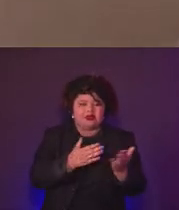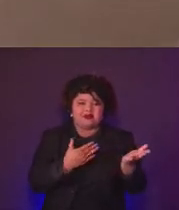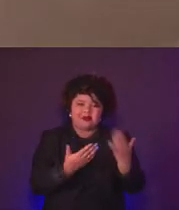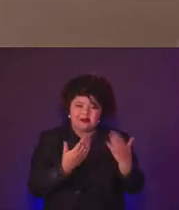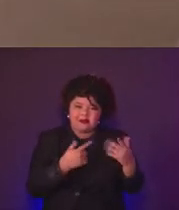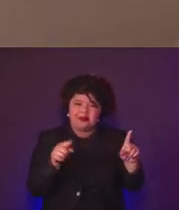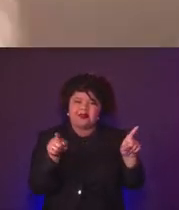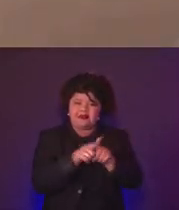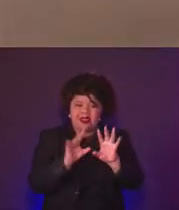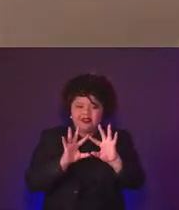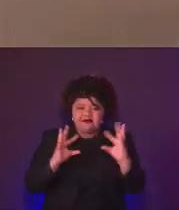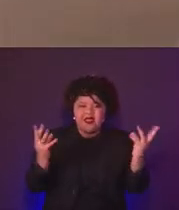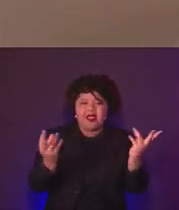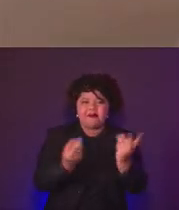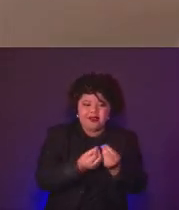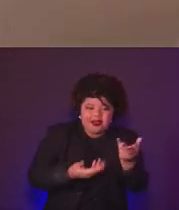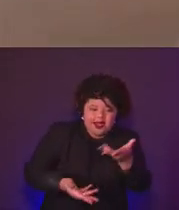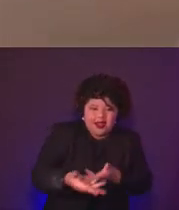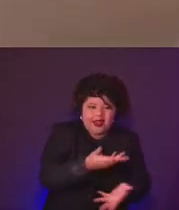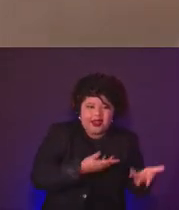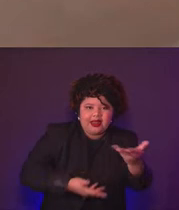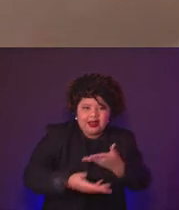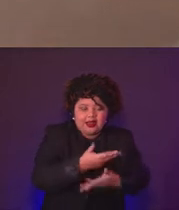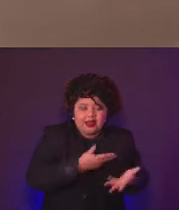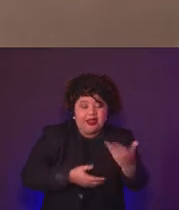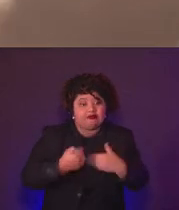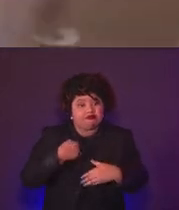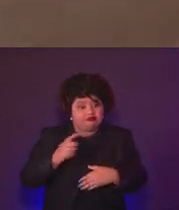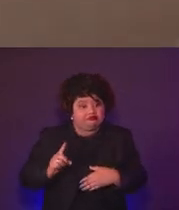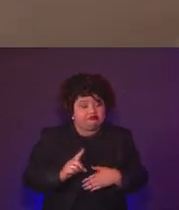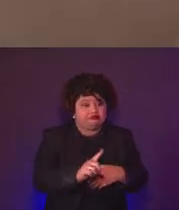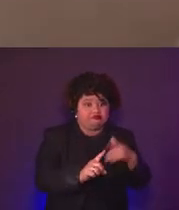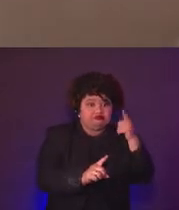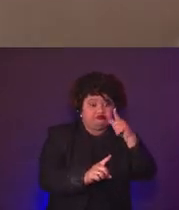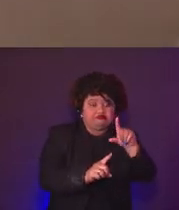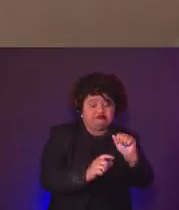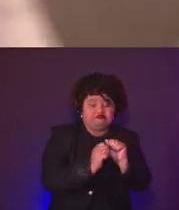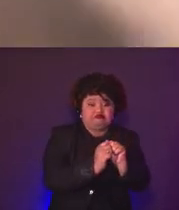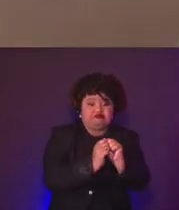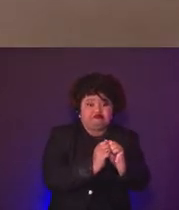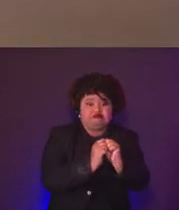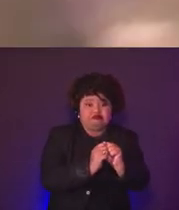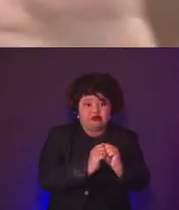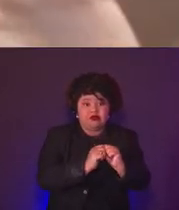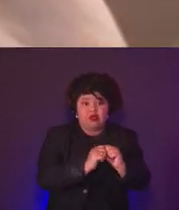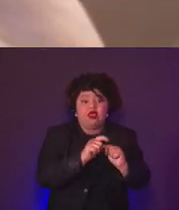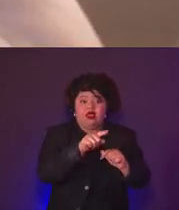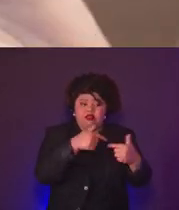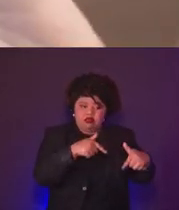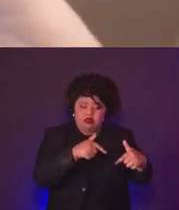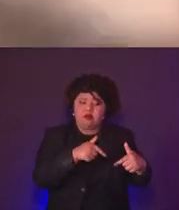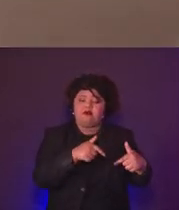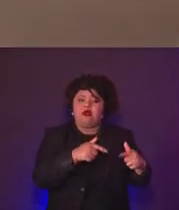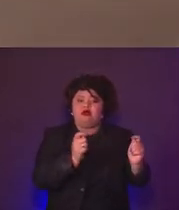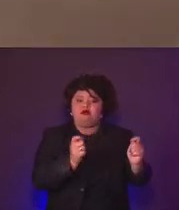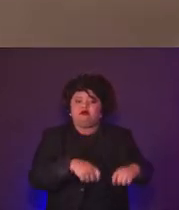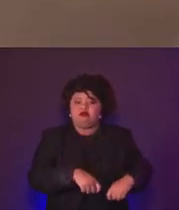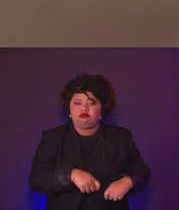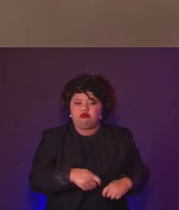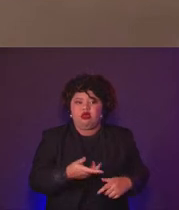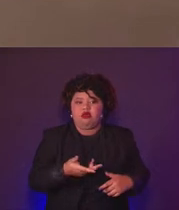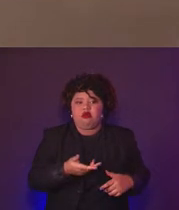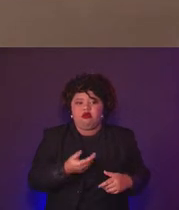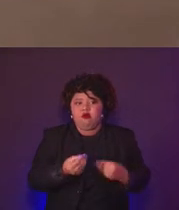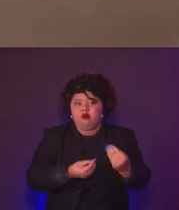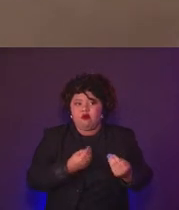I went back to USA Today in the early 2000s, and I worked on the sports desk, and he helped me build